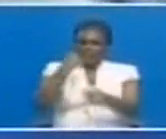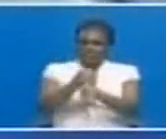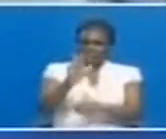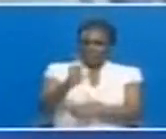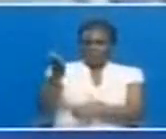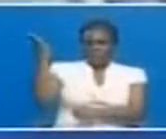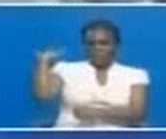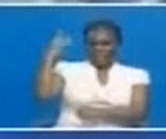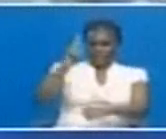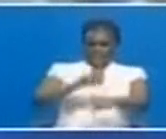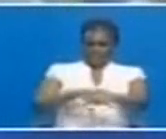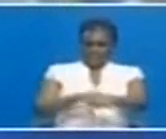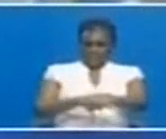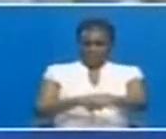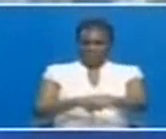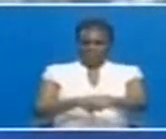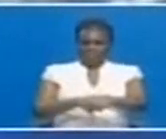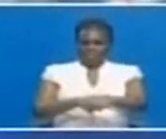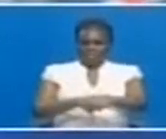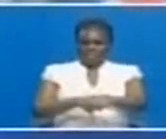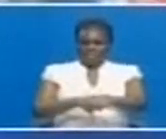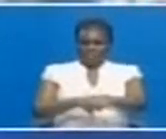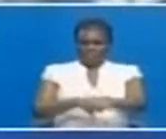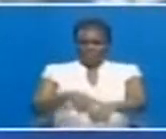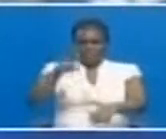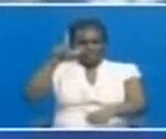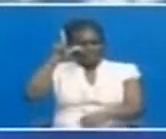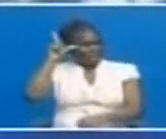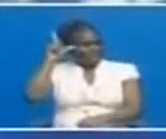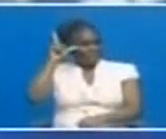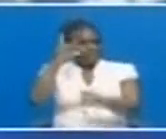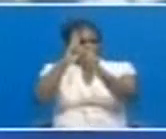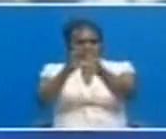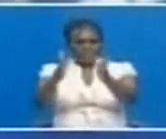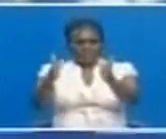by the previous team at the previous editions in Moscow. Lynn Washira, KTN.